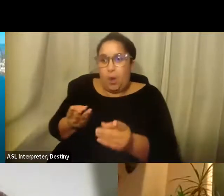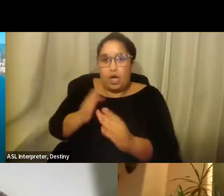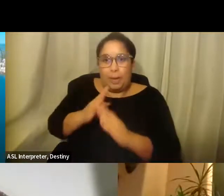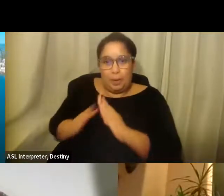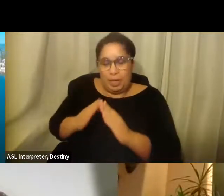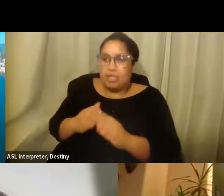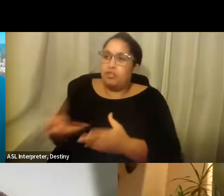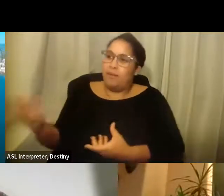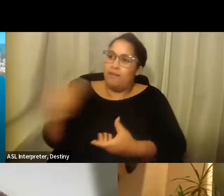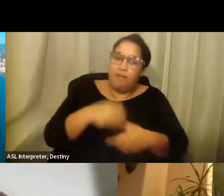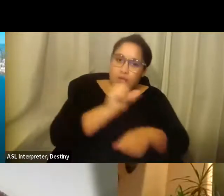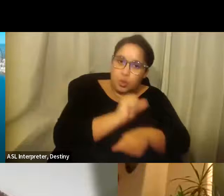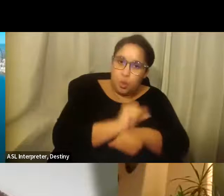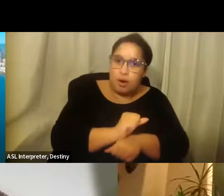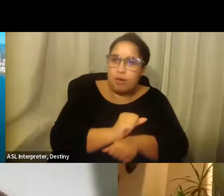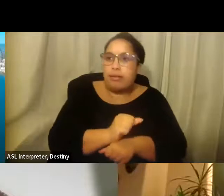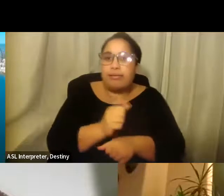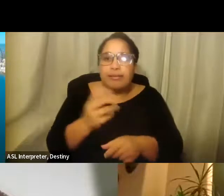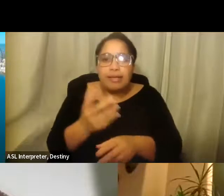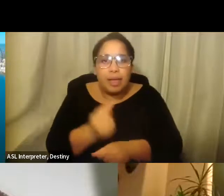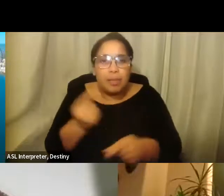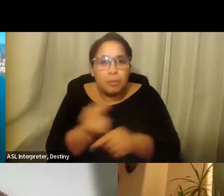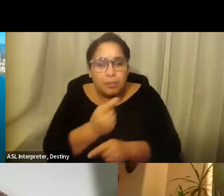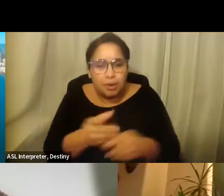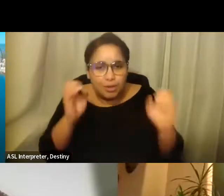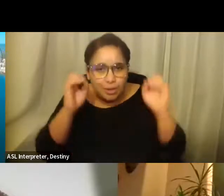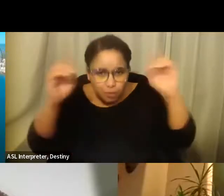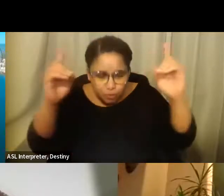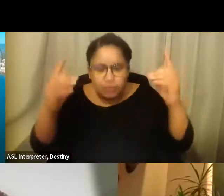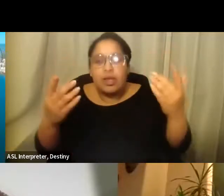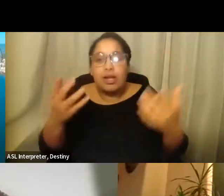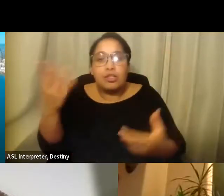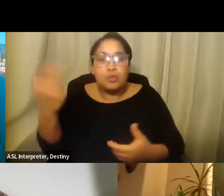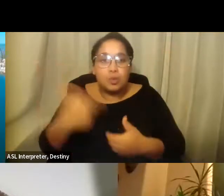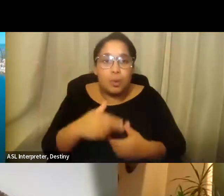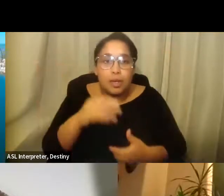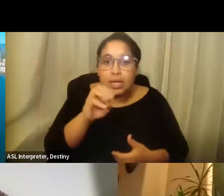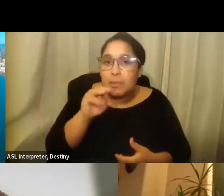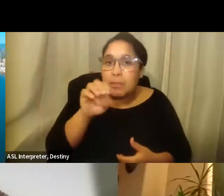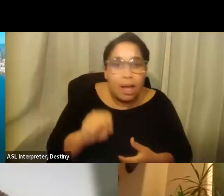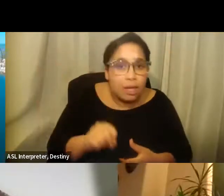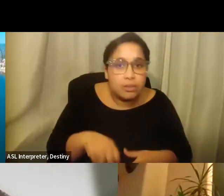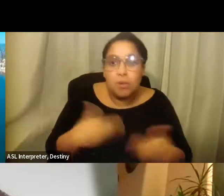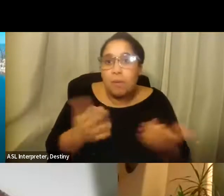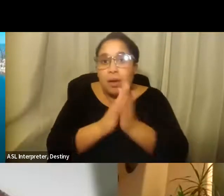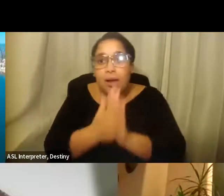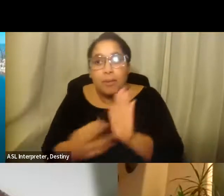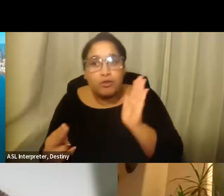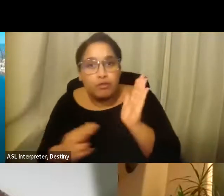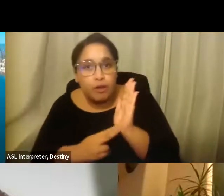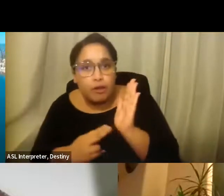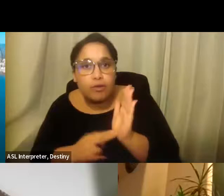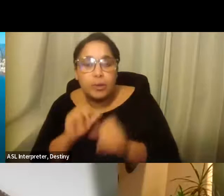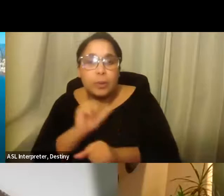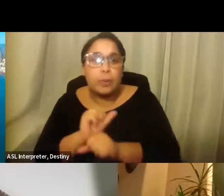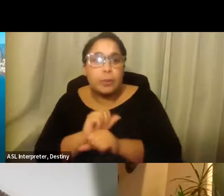work, get the education, and join either EMS or, become a nurse and work in